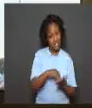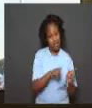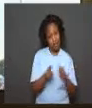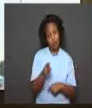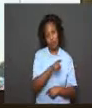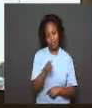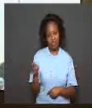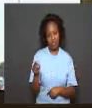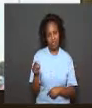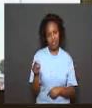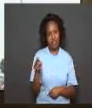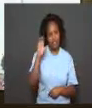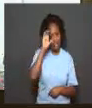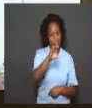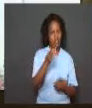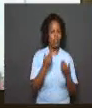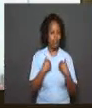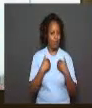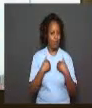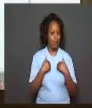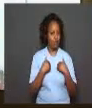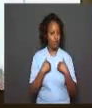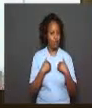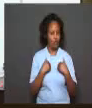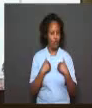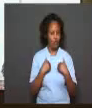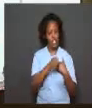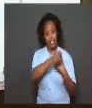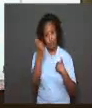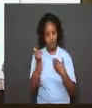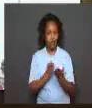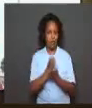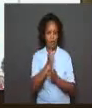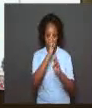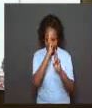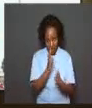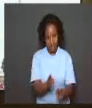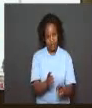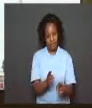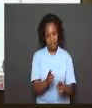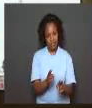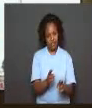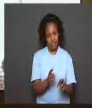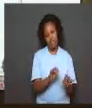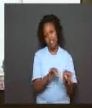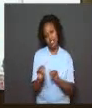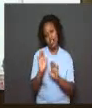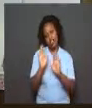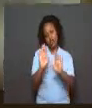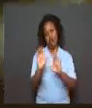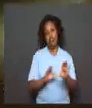a duty to respect the rights of others as well as your own.